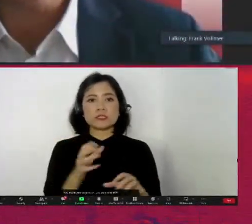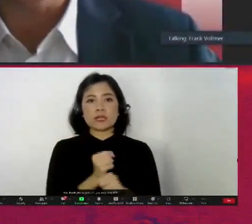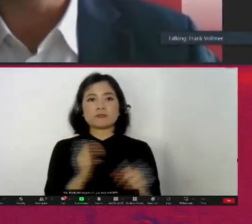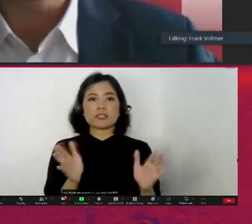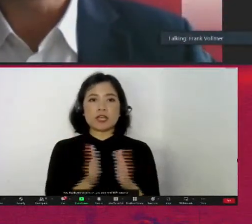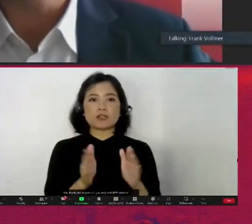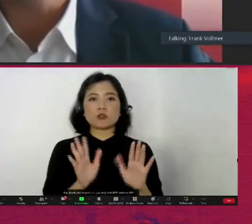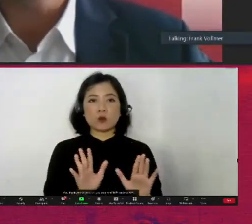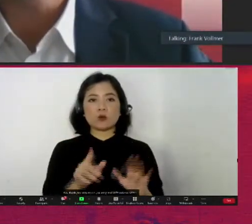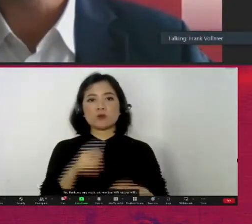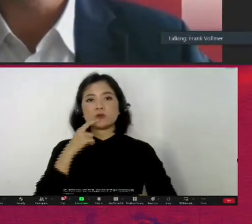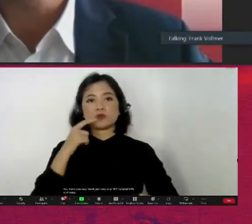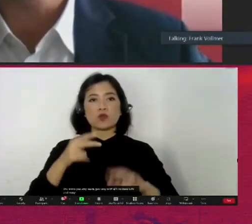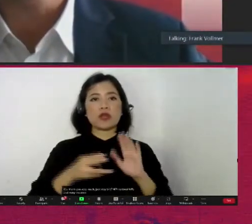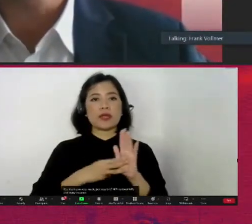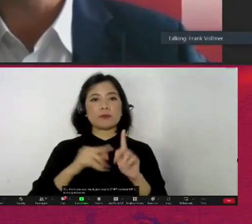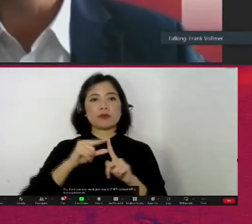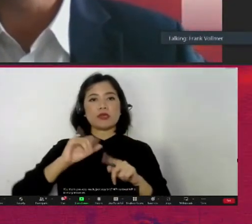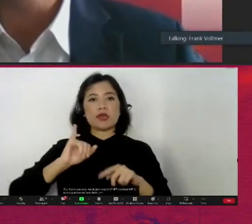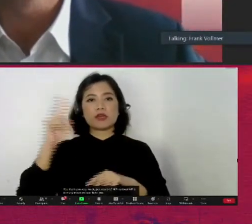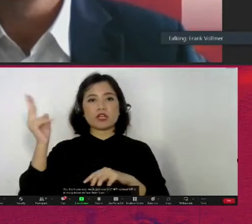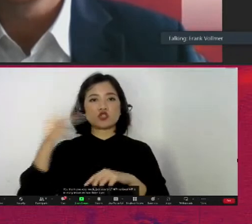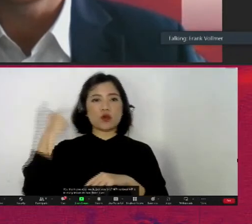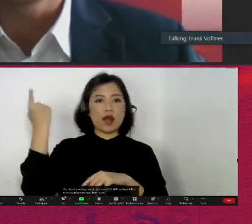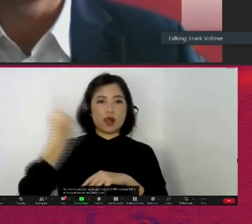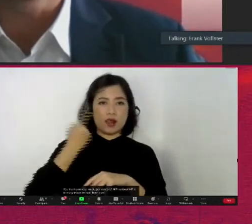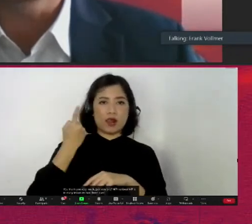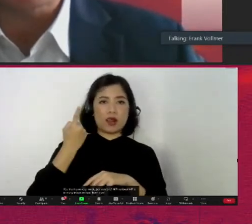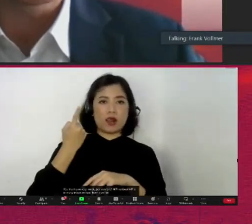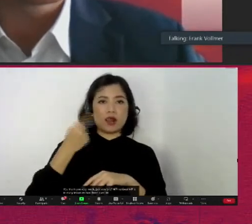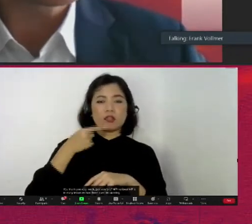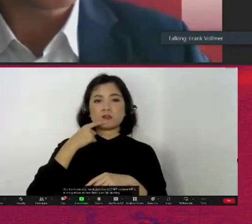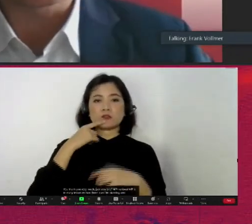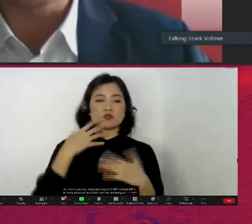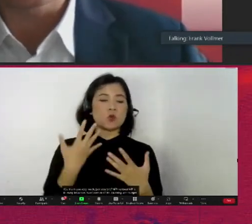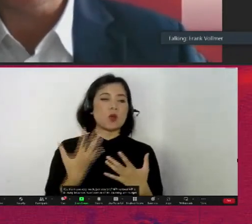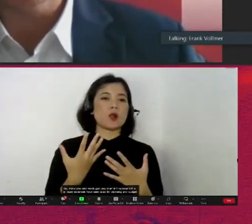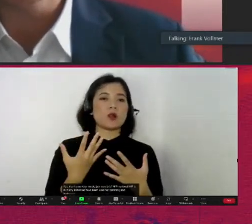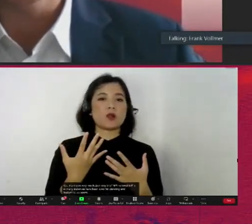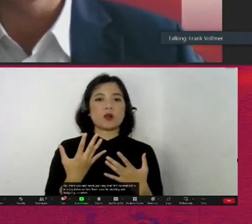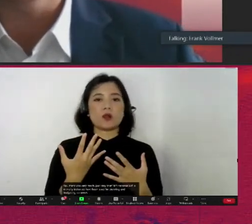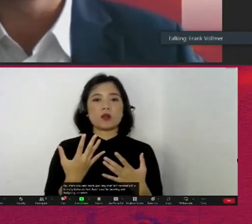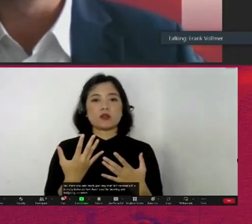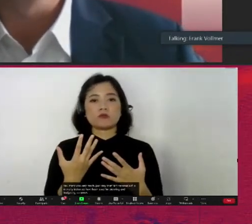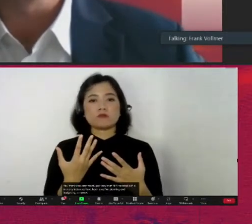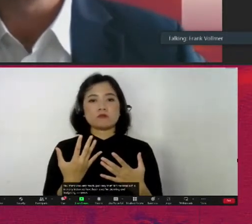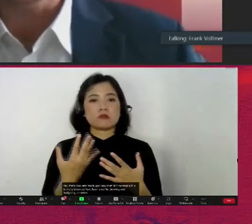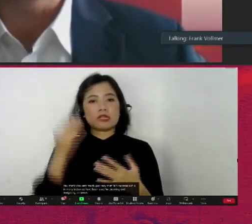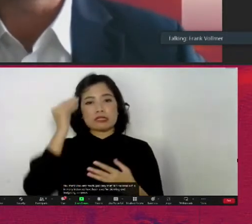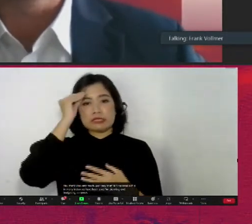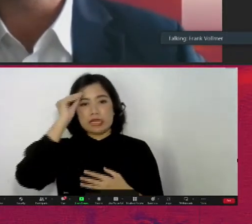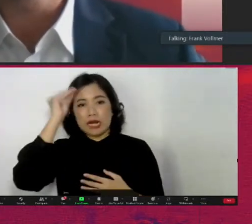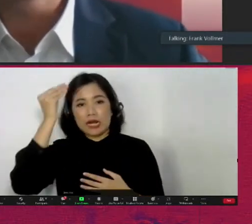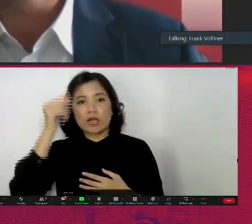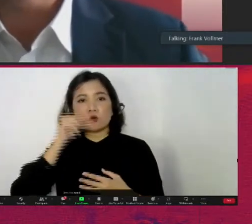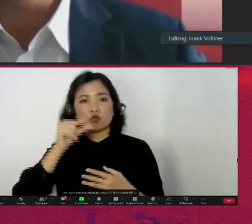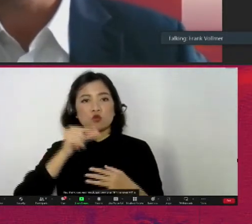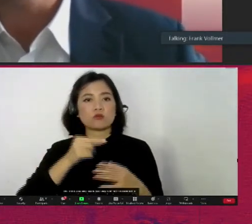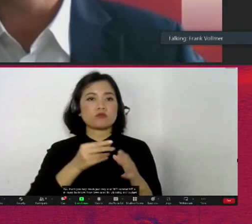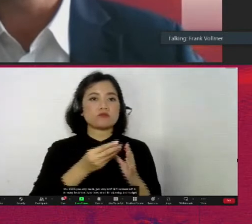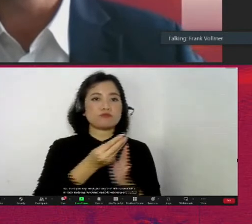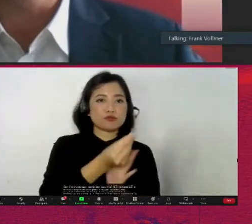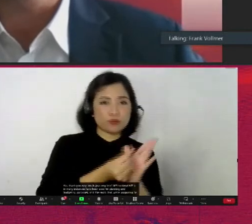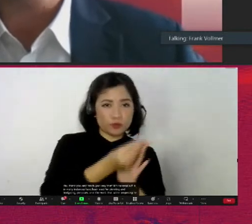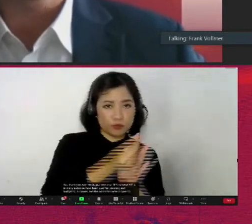MPIs, national MPIs, in many instances have been used for planning and budgeting purposes. And the work that we're